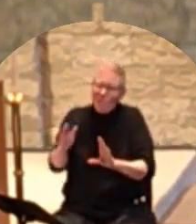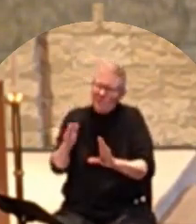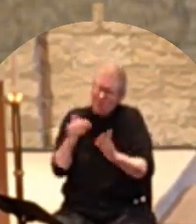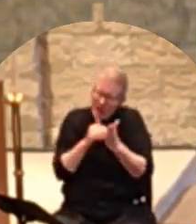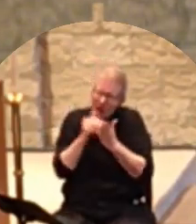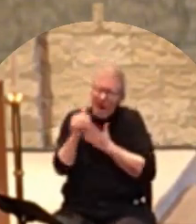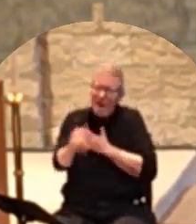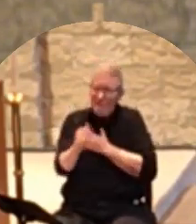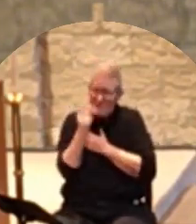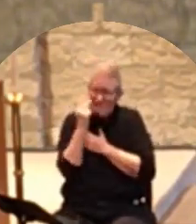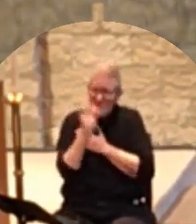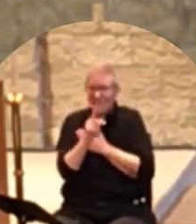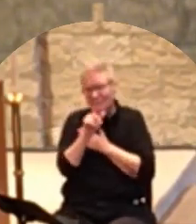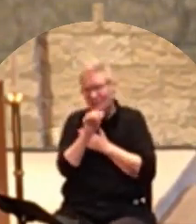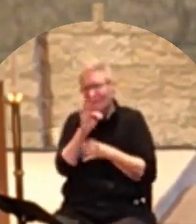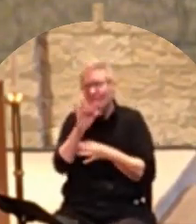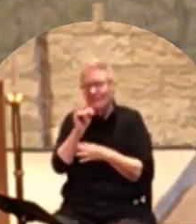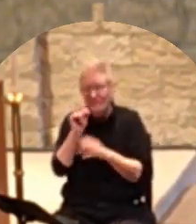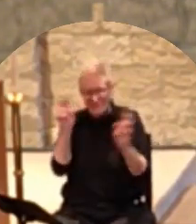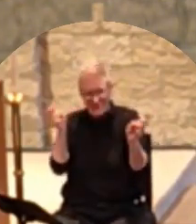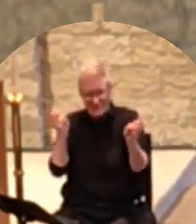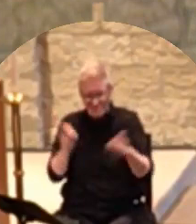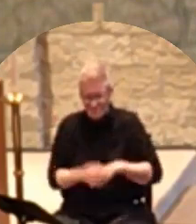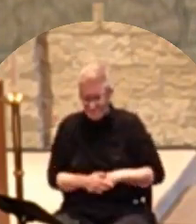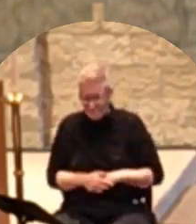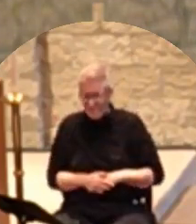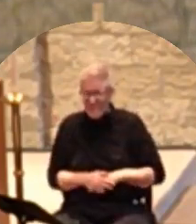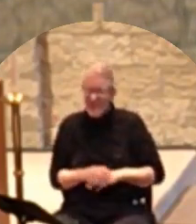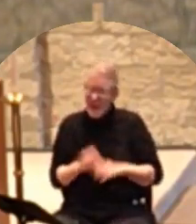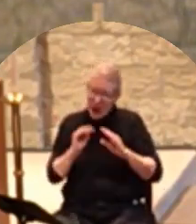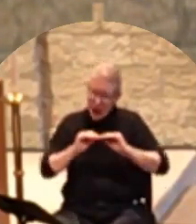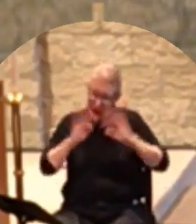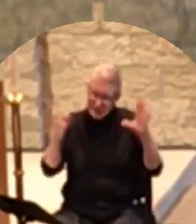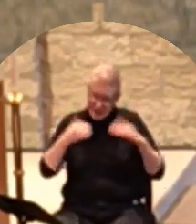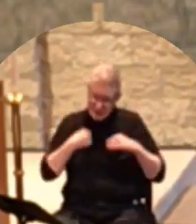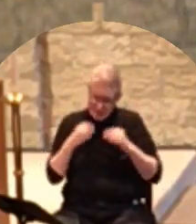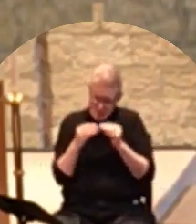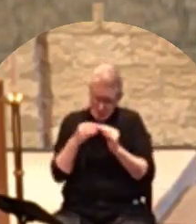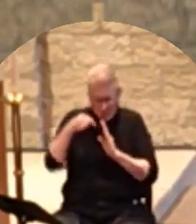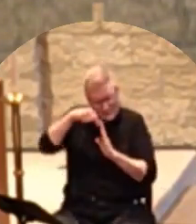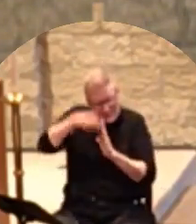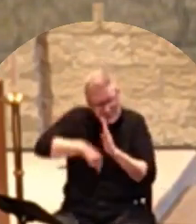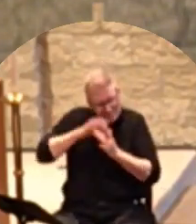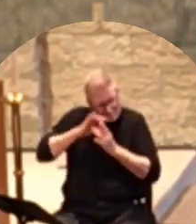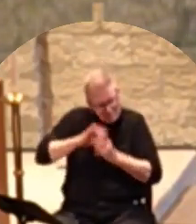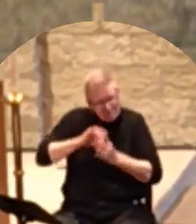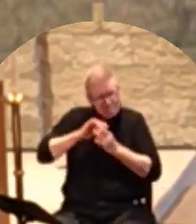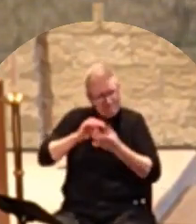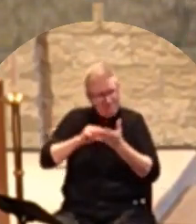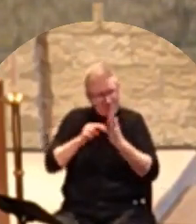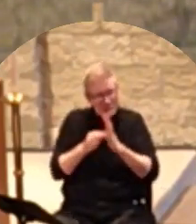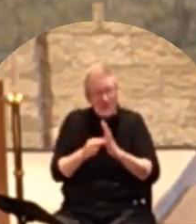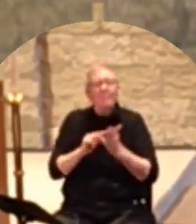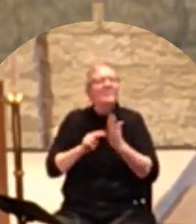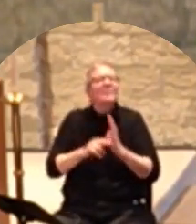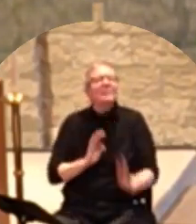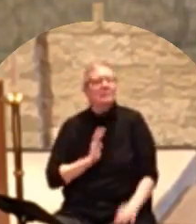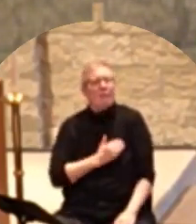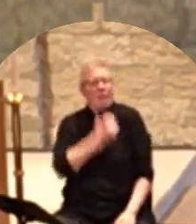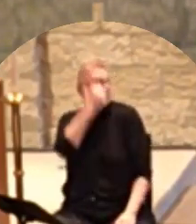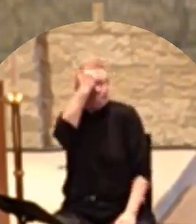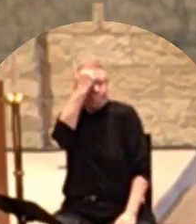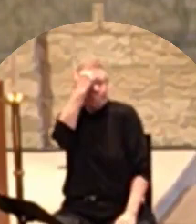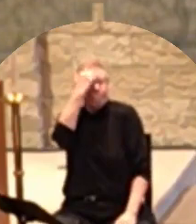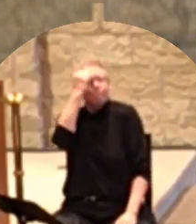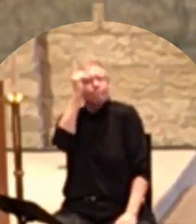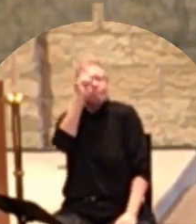to that. And that means that we must lift our consciousness. We must lift our consciousness in a new way,